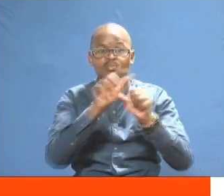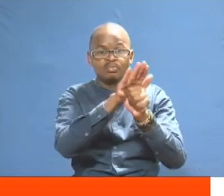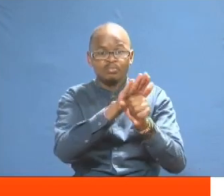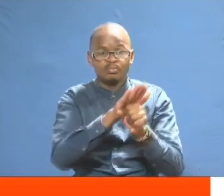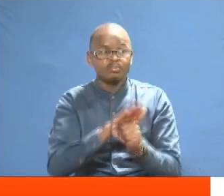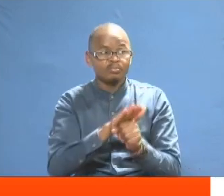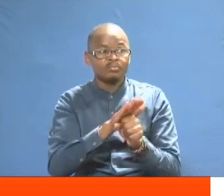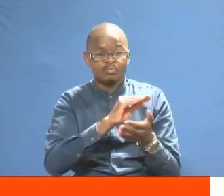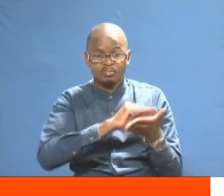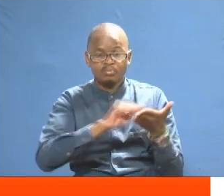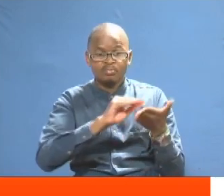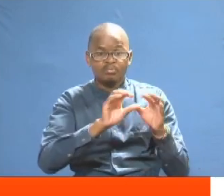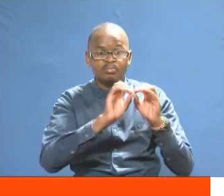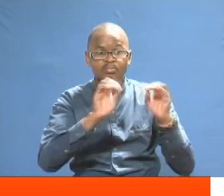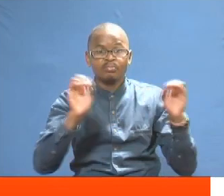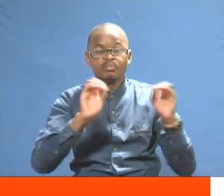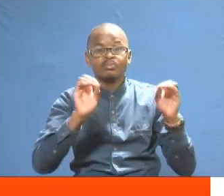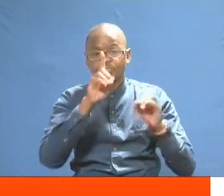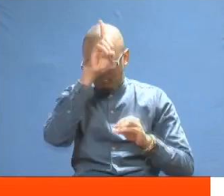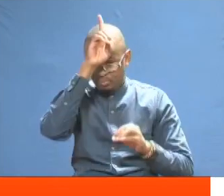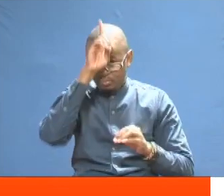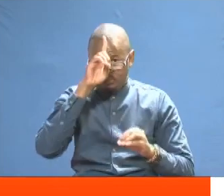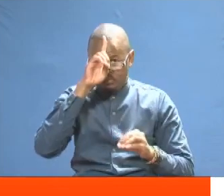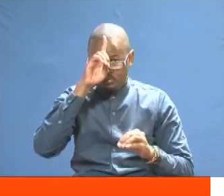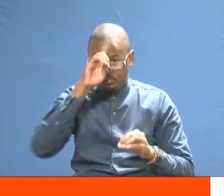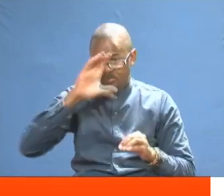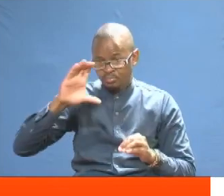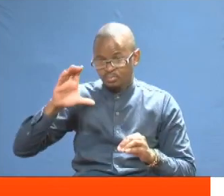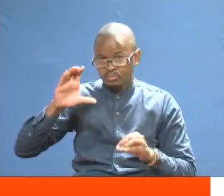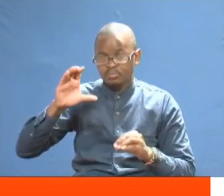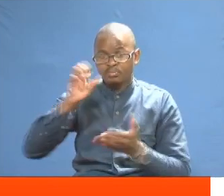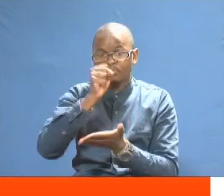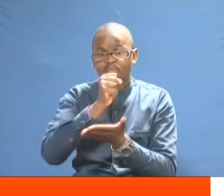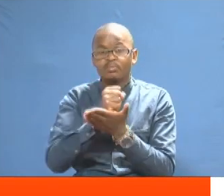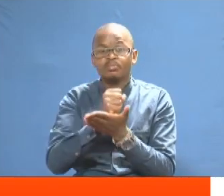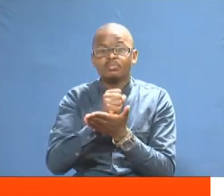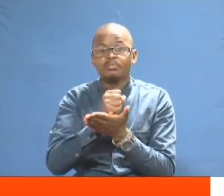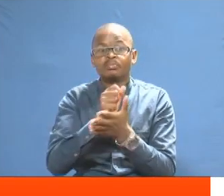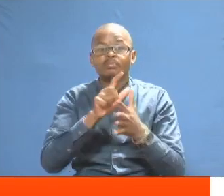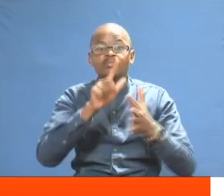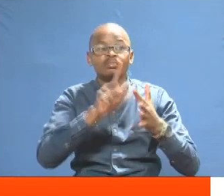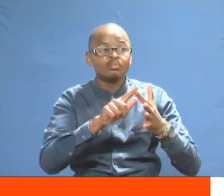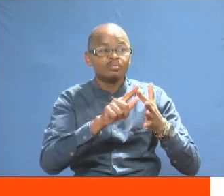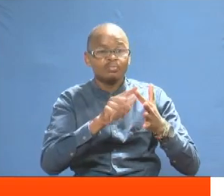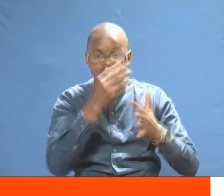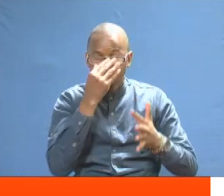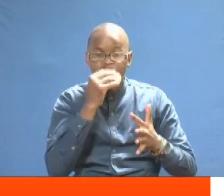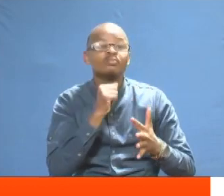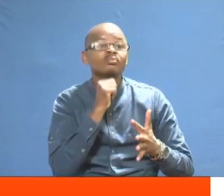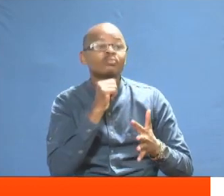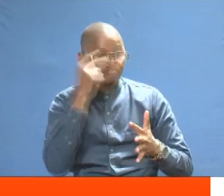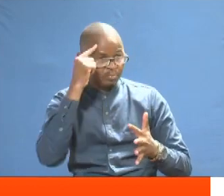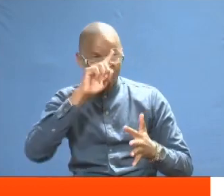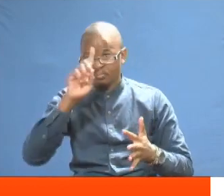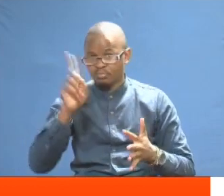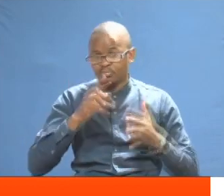discrediting and discrediting a serious constitutional office like the office of the Deputy President William Ruto will not be there